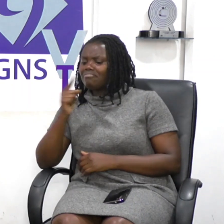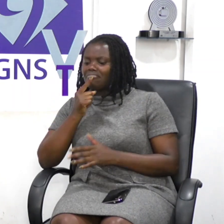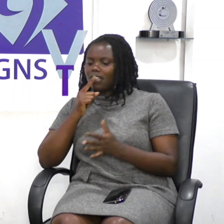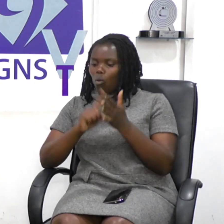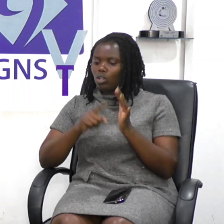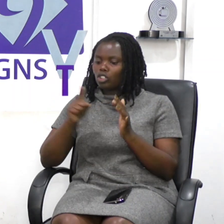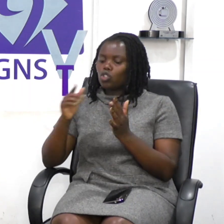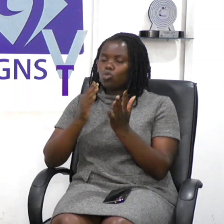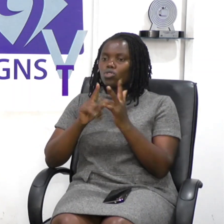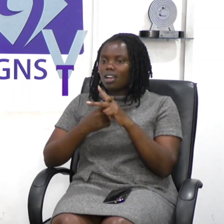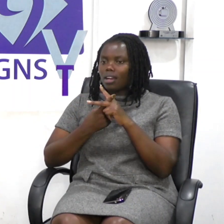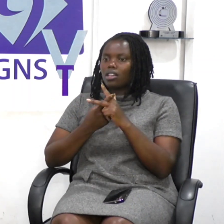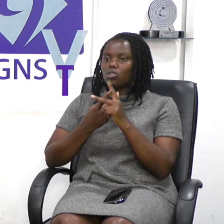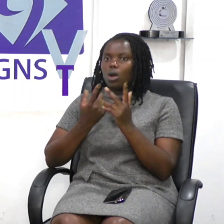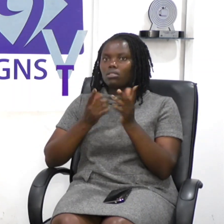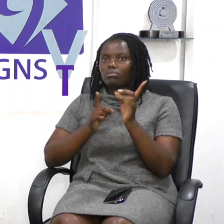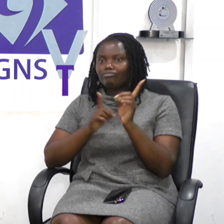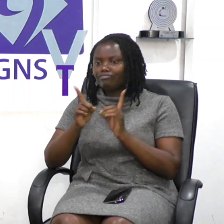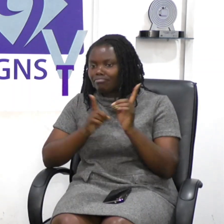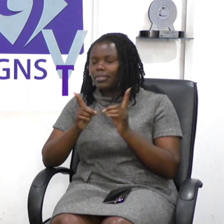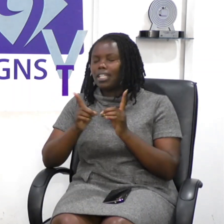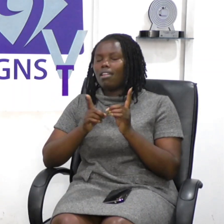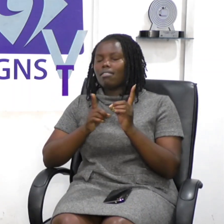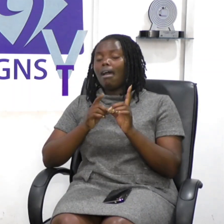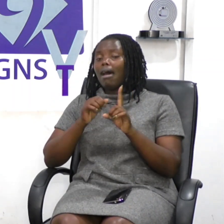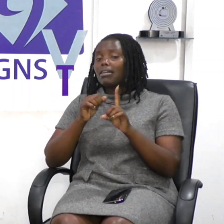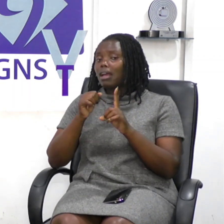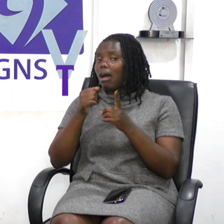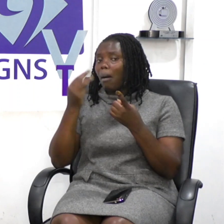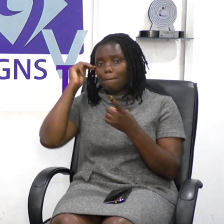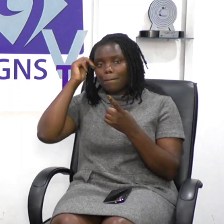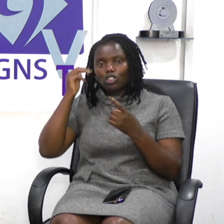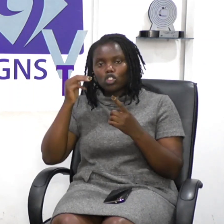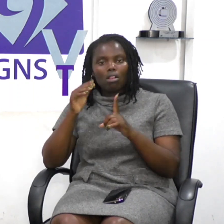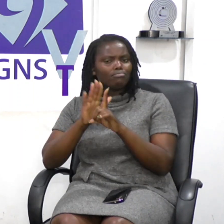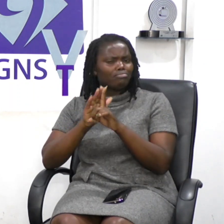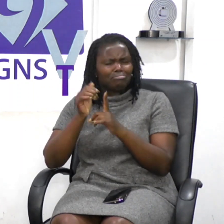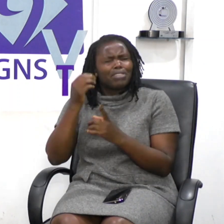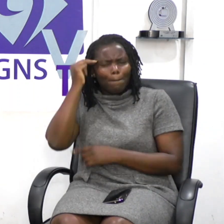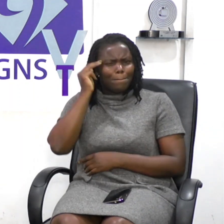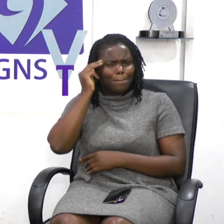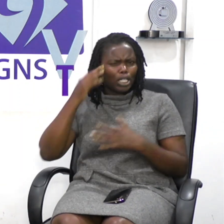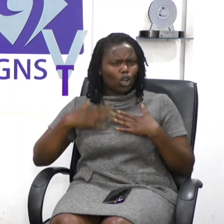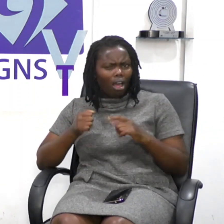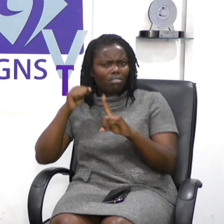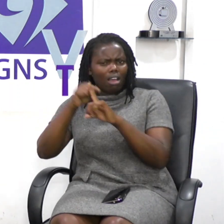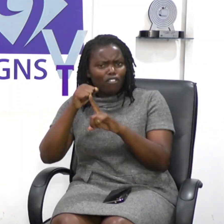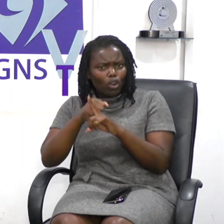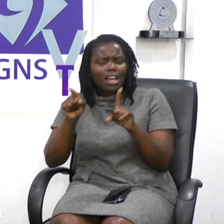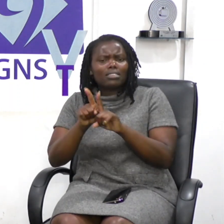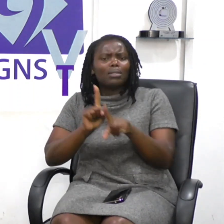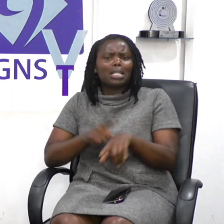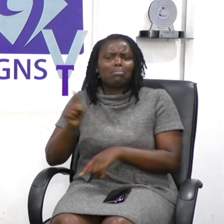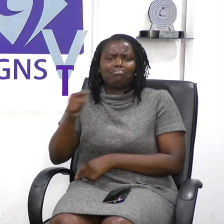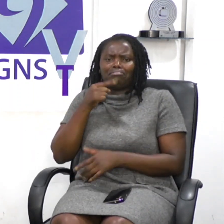mostly on the mental health part. So now you've talked, kindly talk